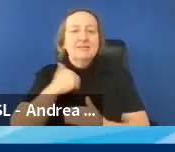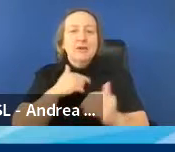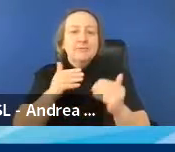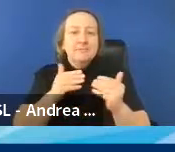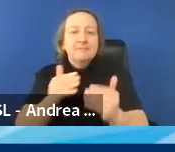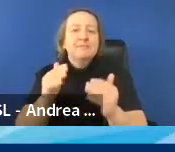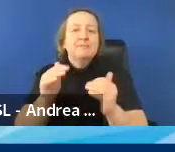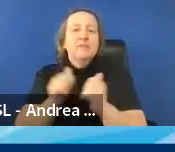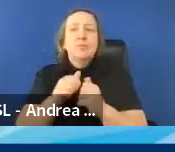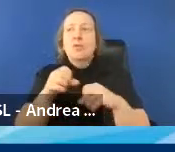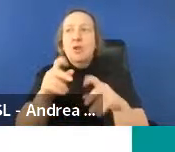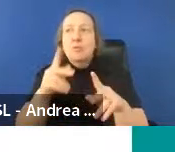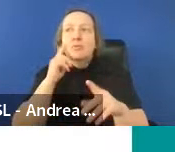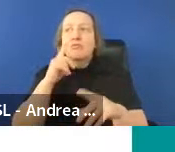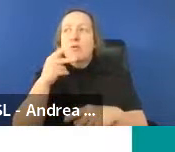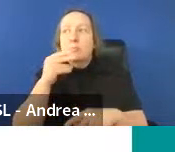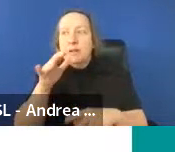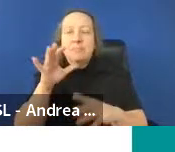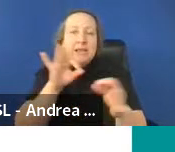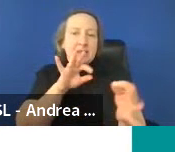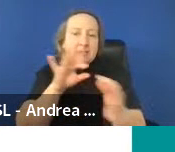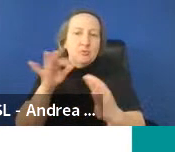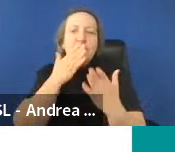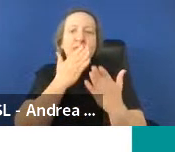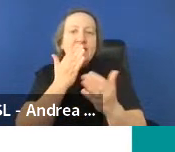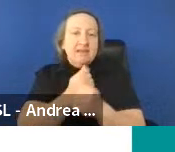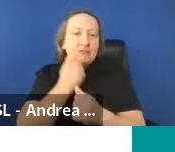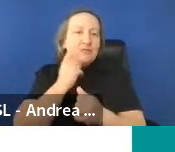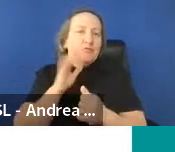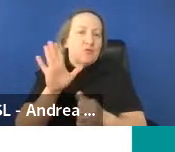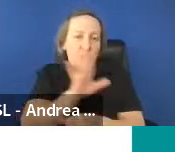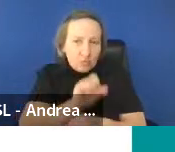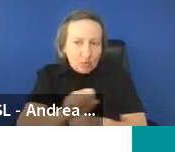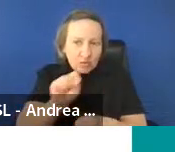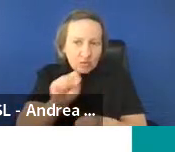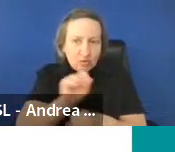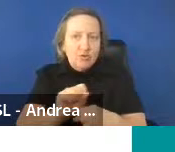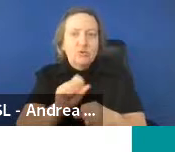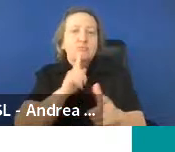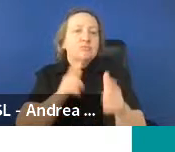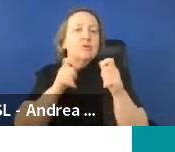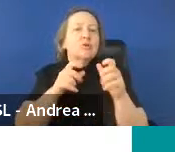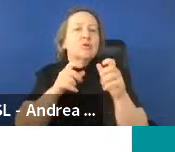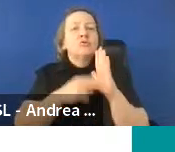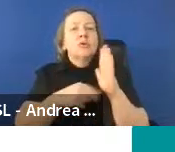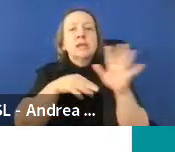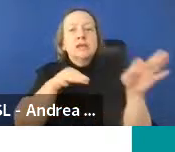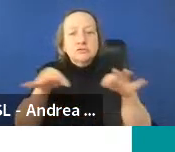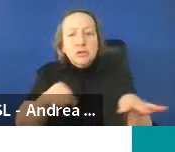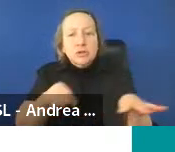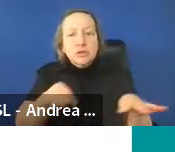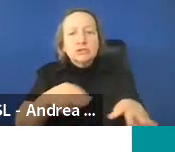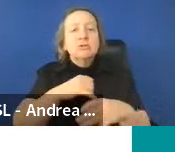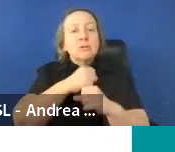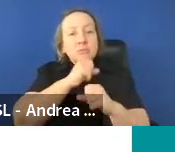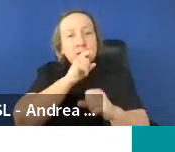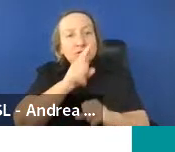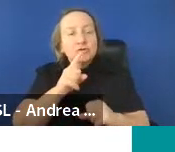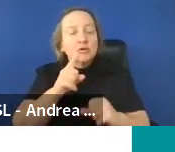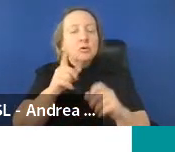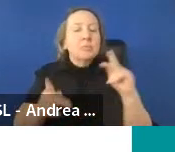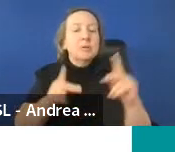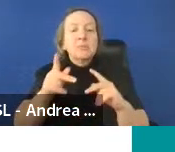the opportunity for public input. Thanks again, everyone, for your work. Very quickly read the instructions to ensure that folks who